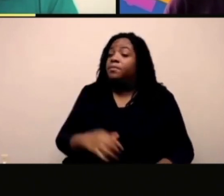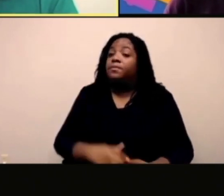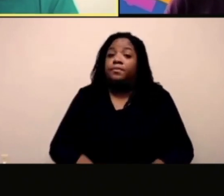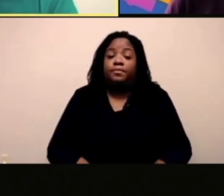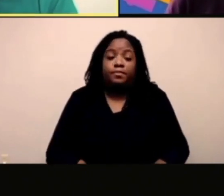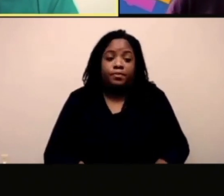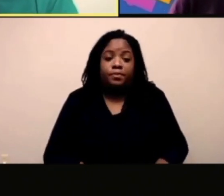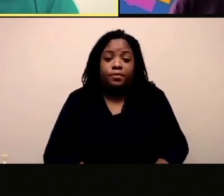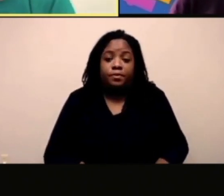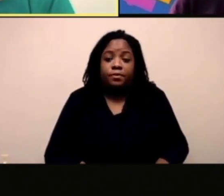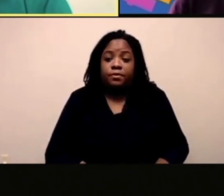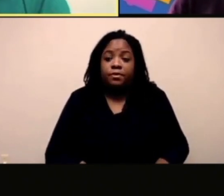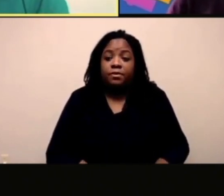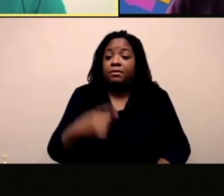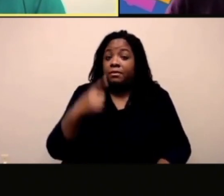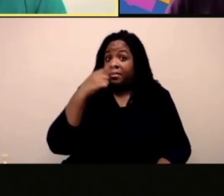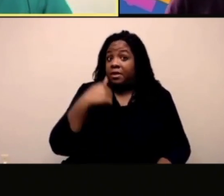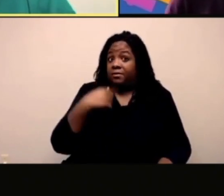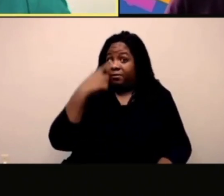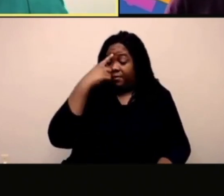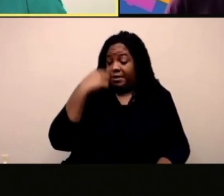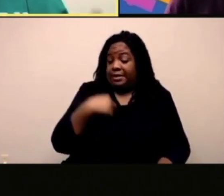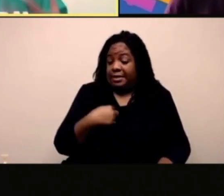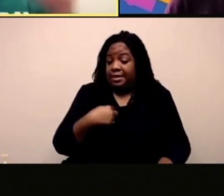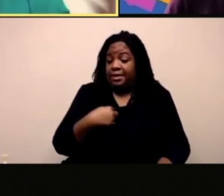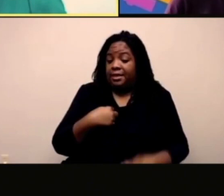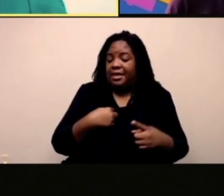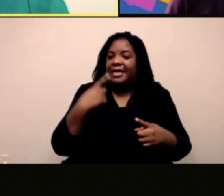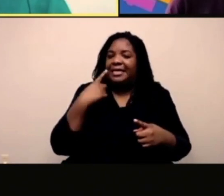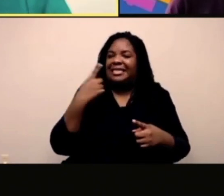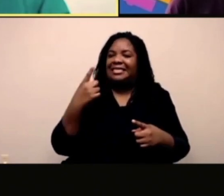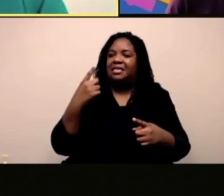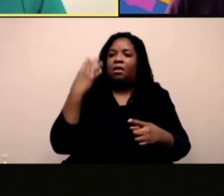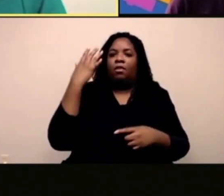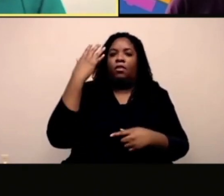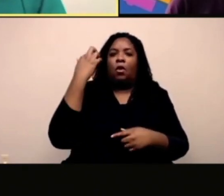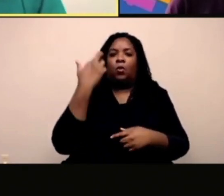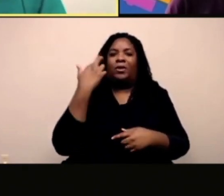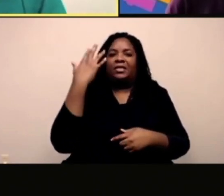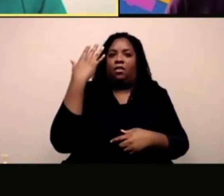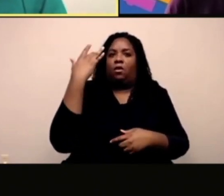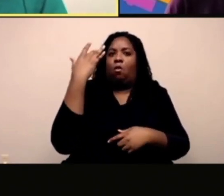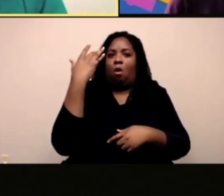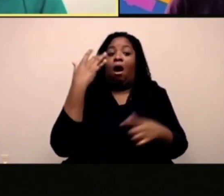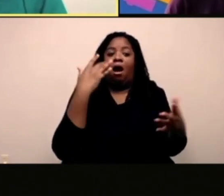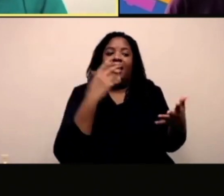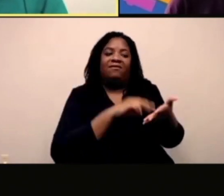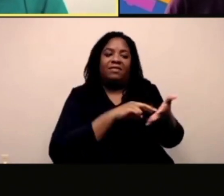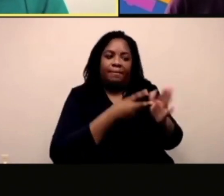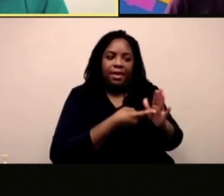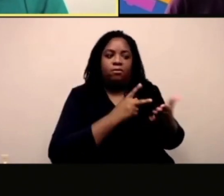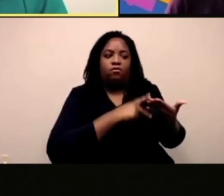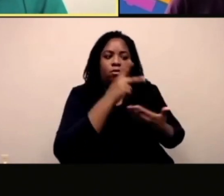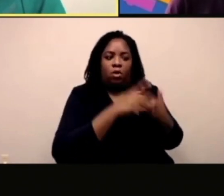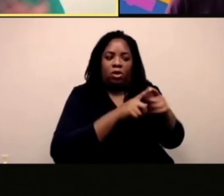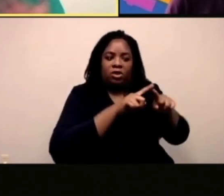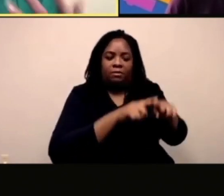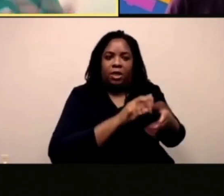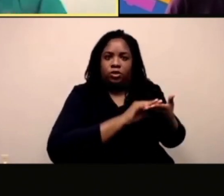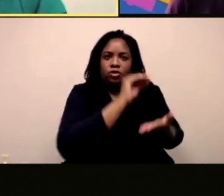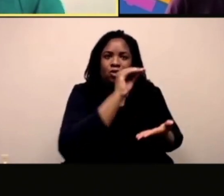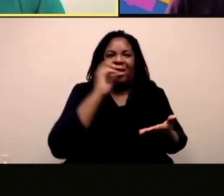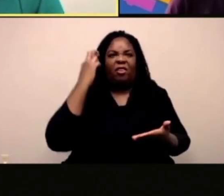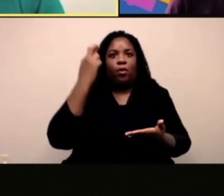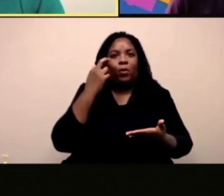Well, I think for me, the coding with the cause kind of gives you the why in those meaningful project-based learning experiences. One of the biggest things we do